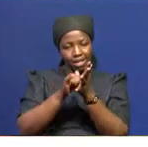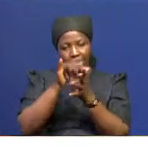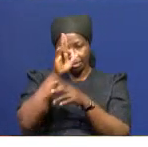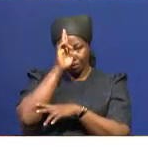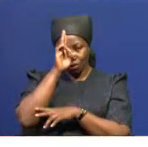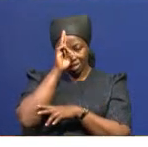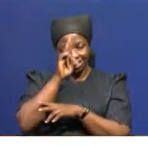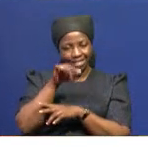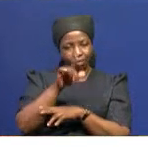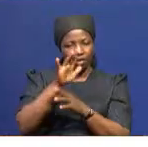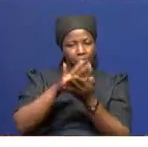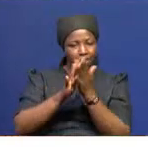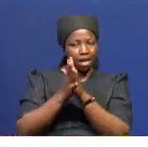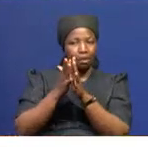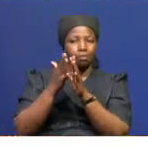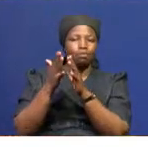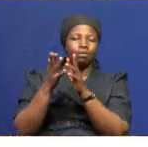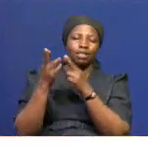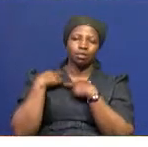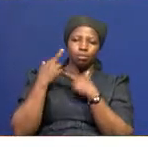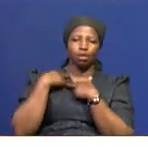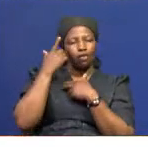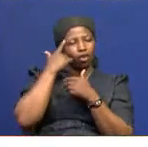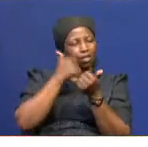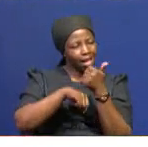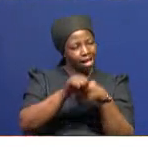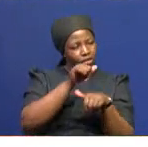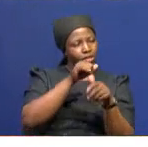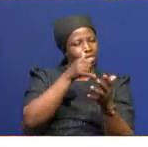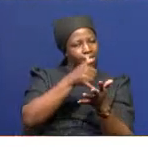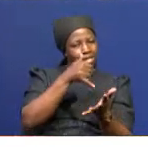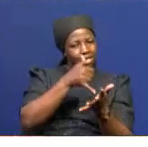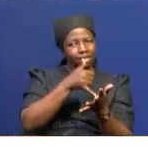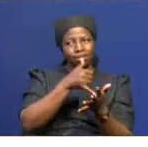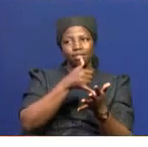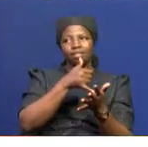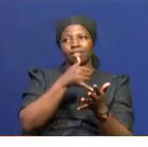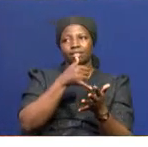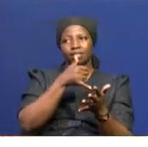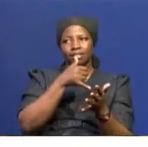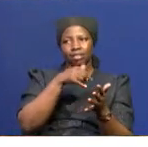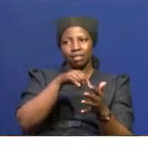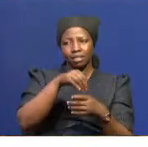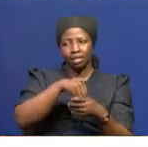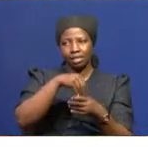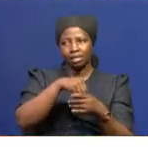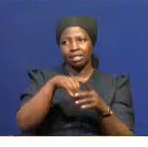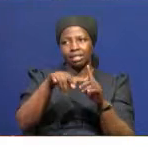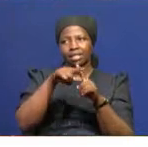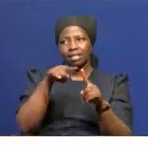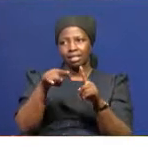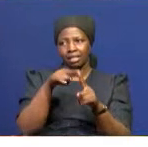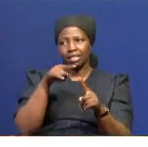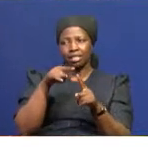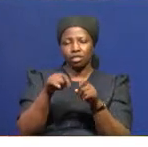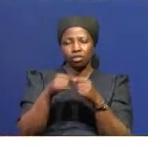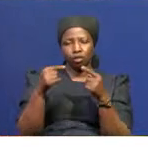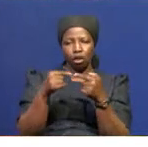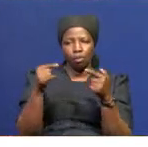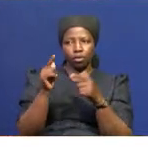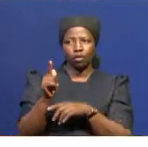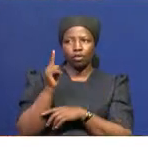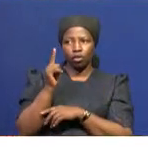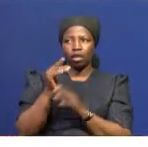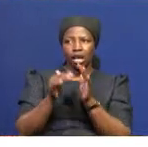held accountable for the actions in extrajudicial cases of police brutality. Post the 2010